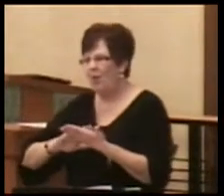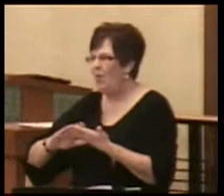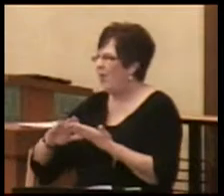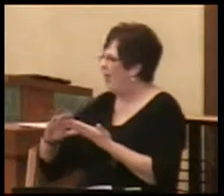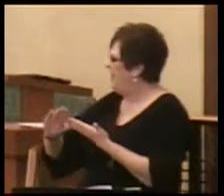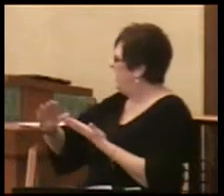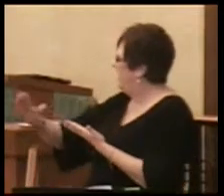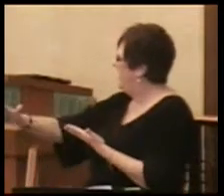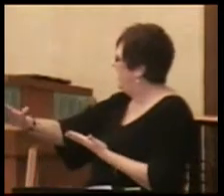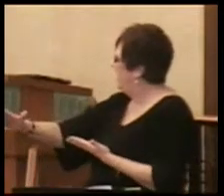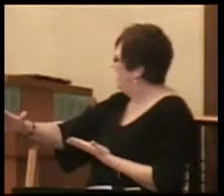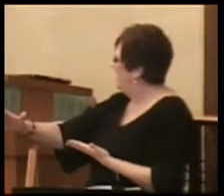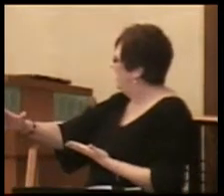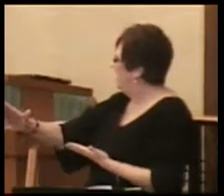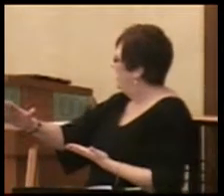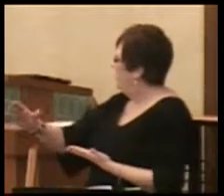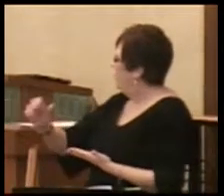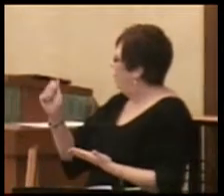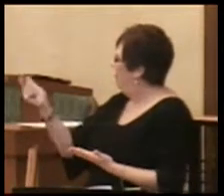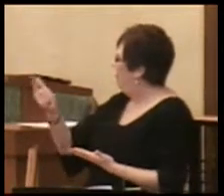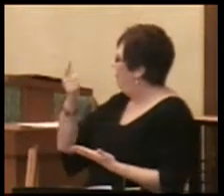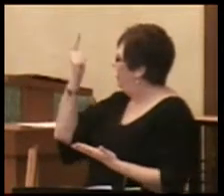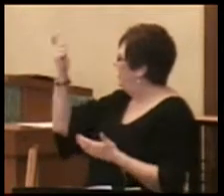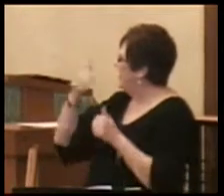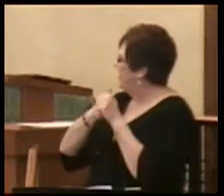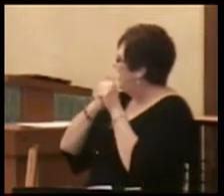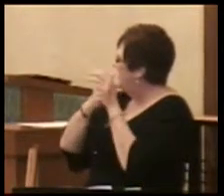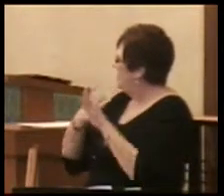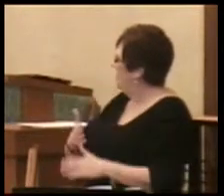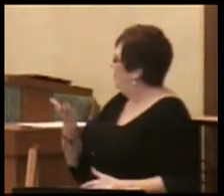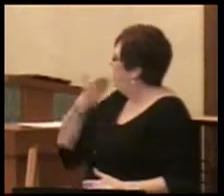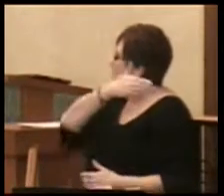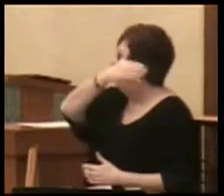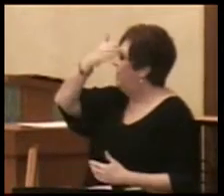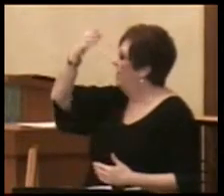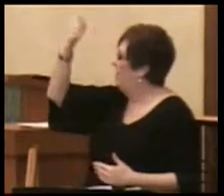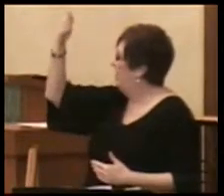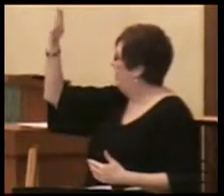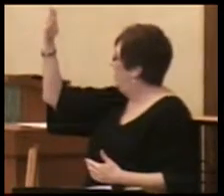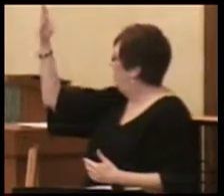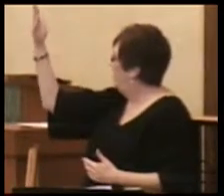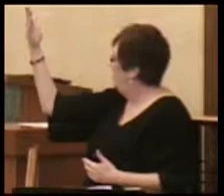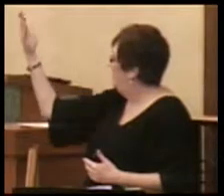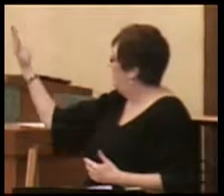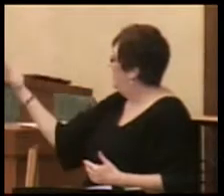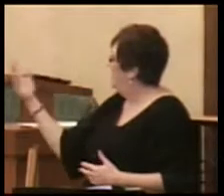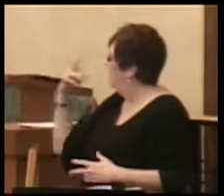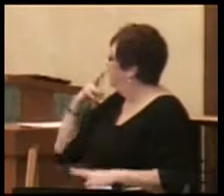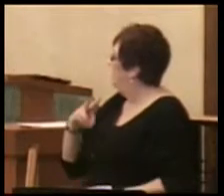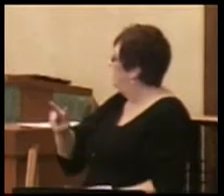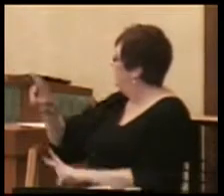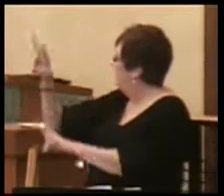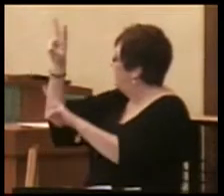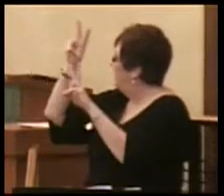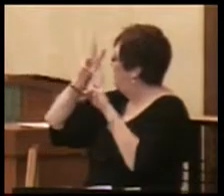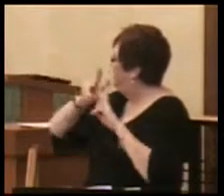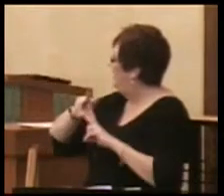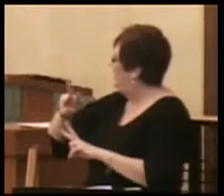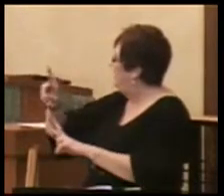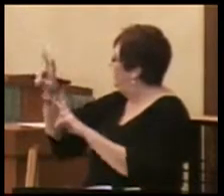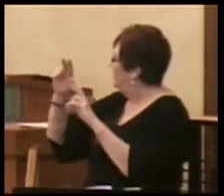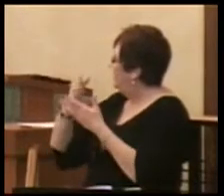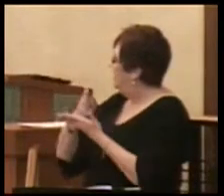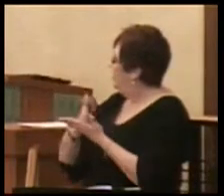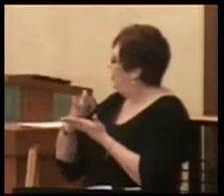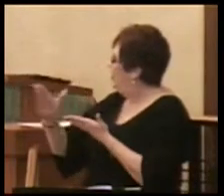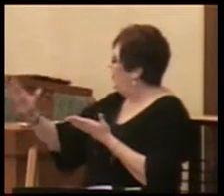holy, holy, holy, all the saints adore Thee. Casting